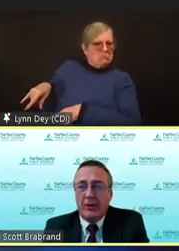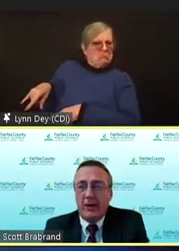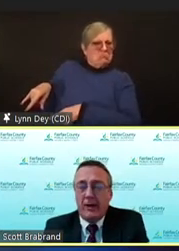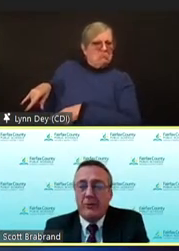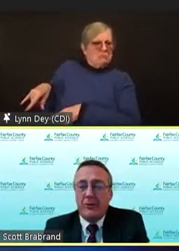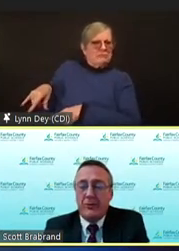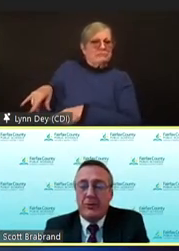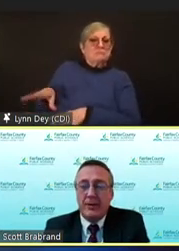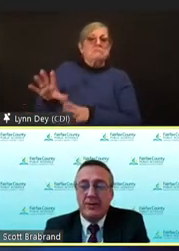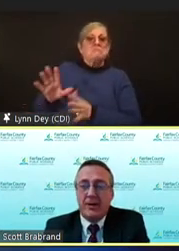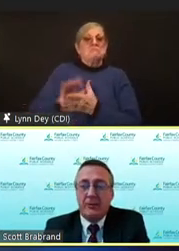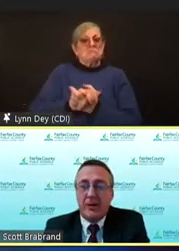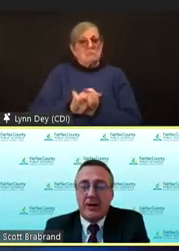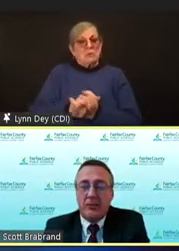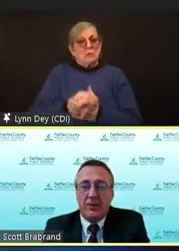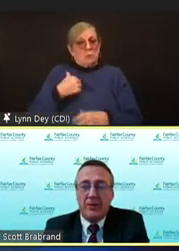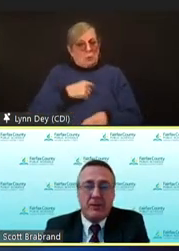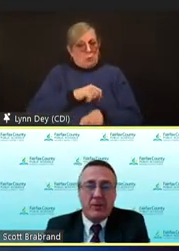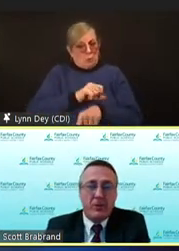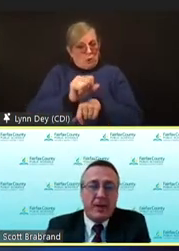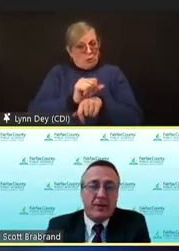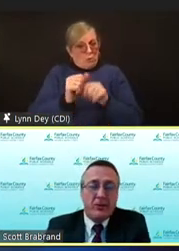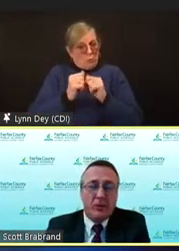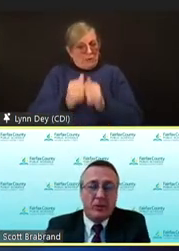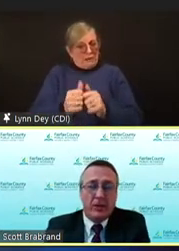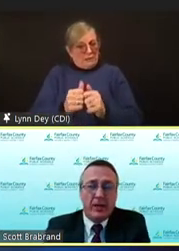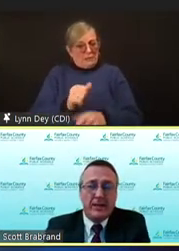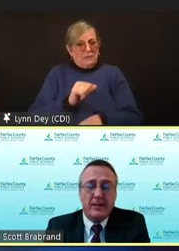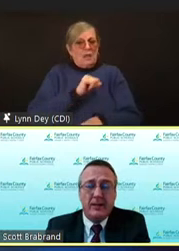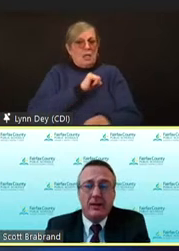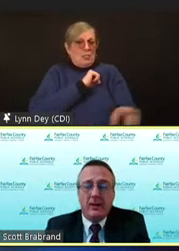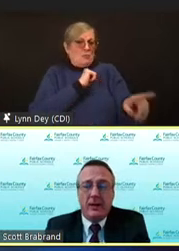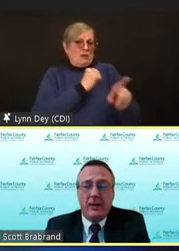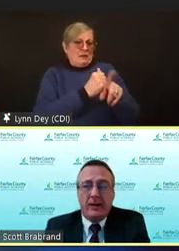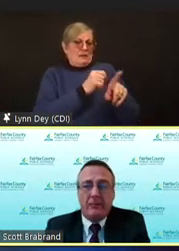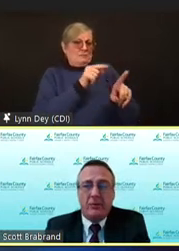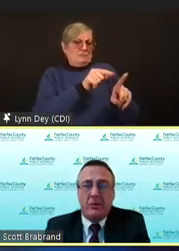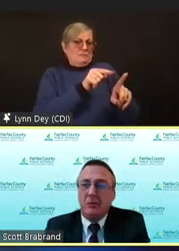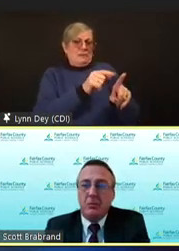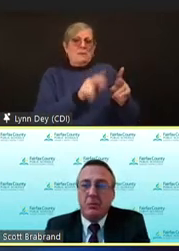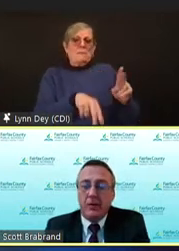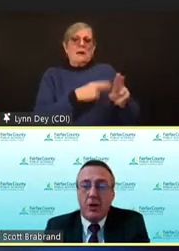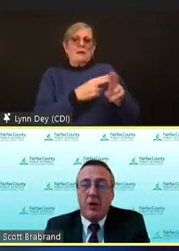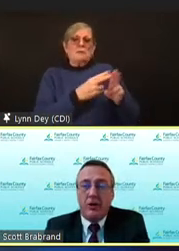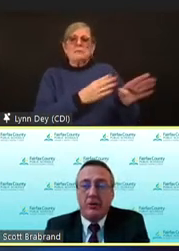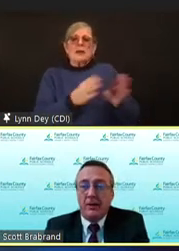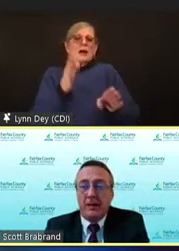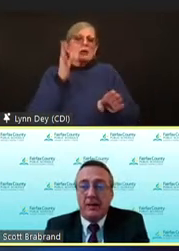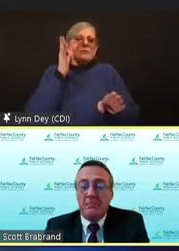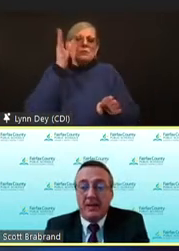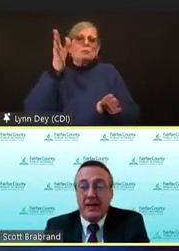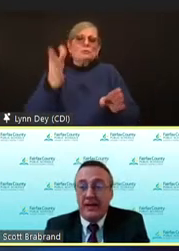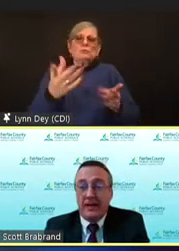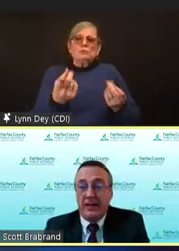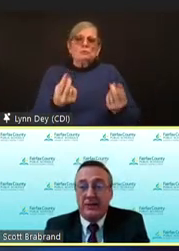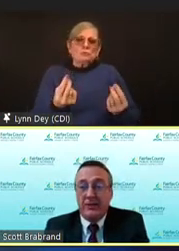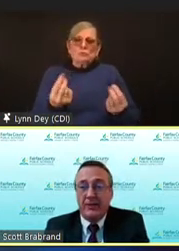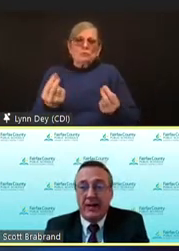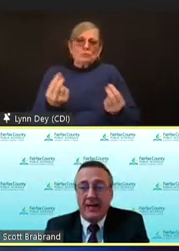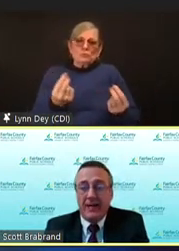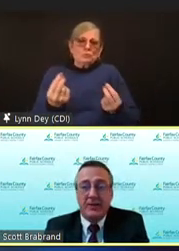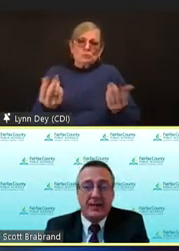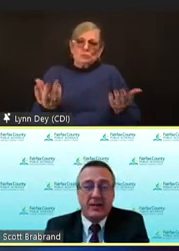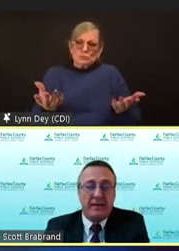our health authorities around what that roadmap would look like. We are beginning again